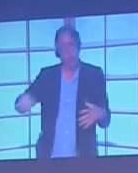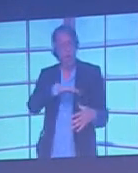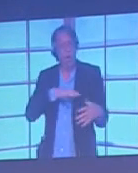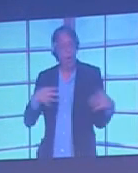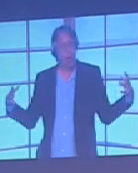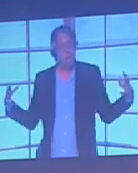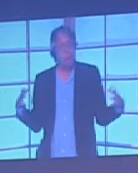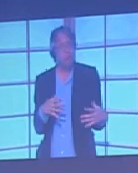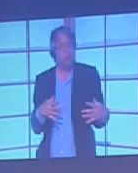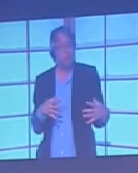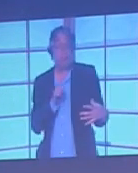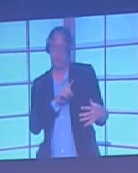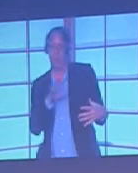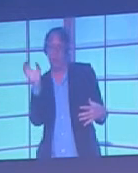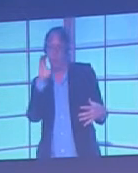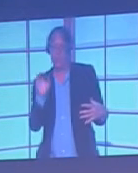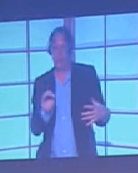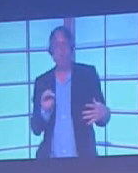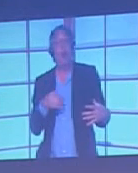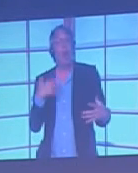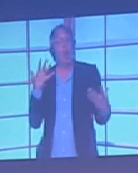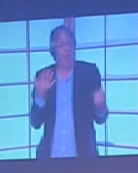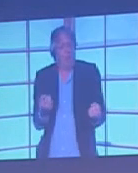a game that isn't short of money.